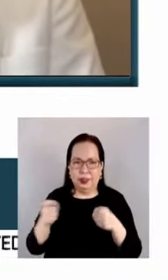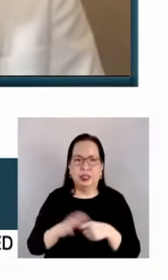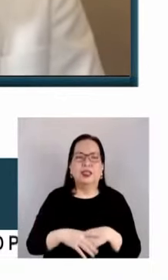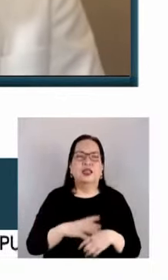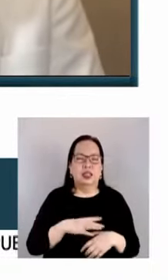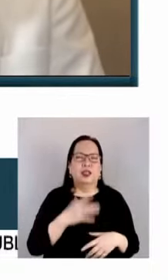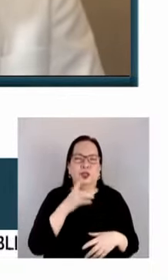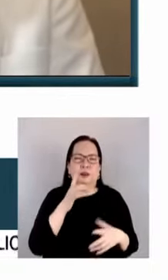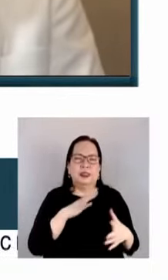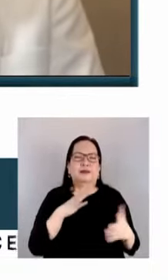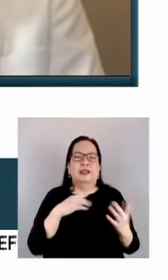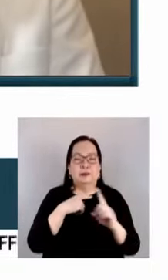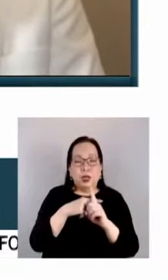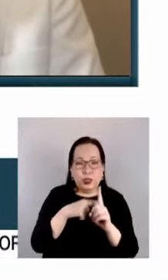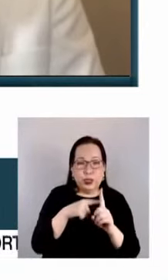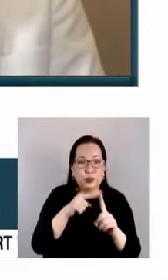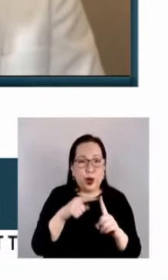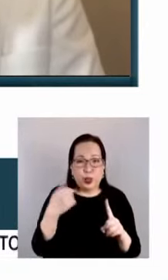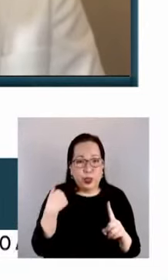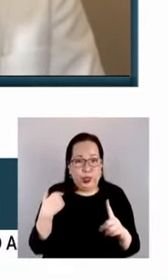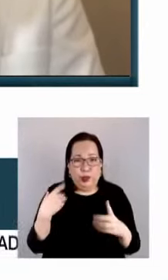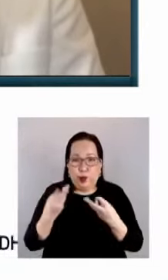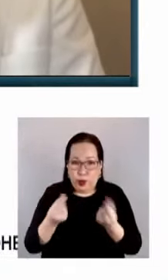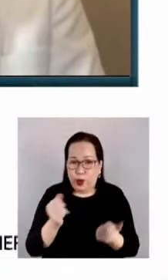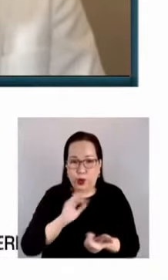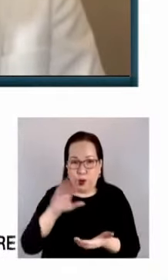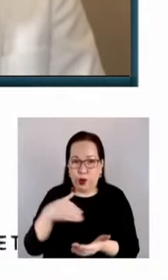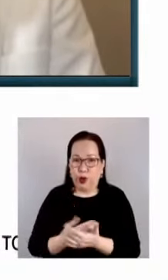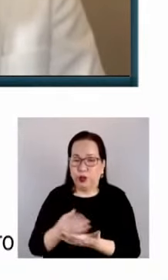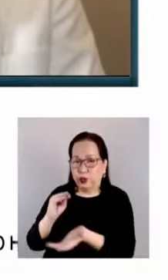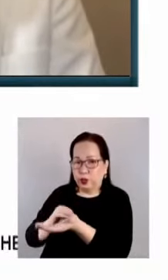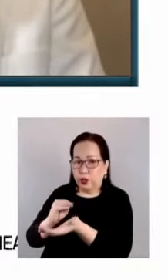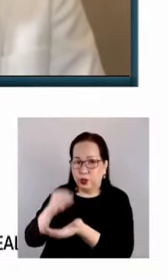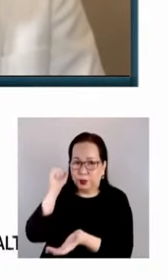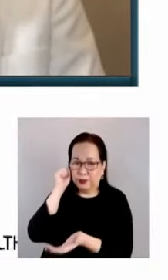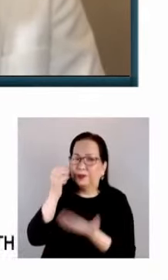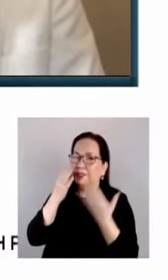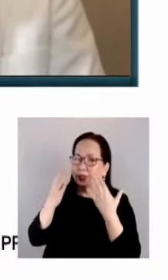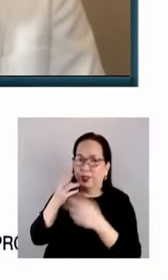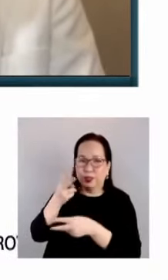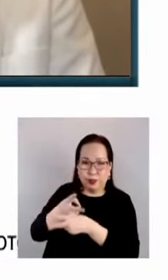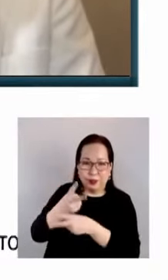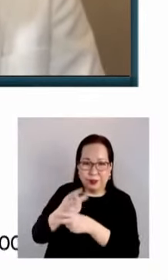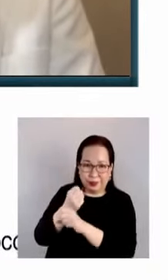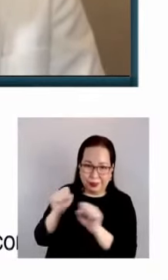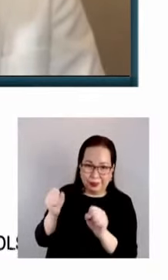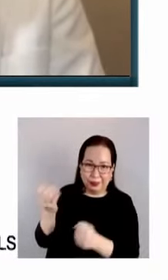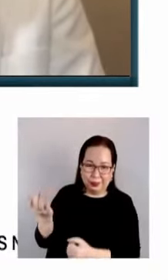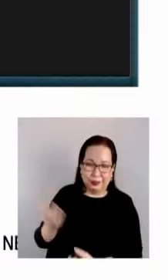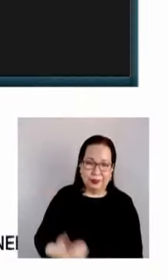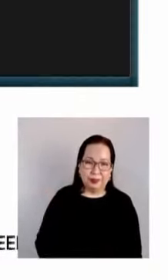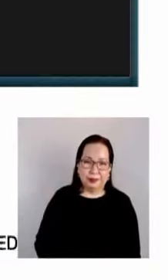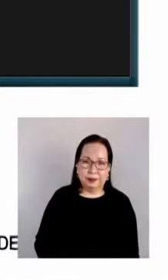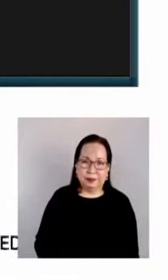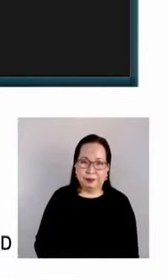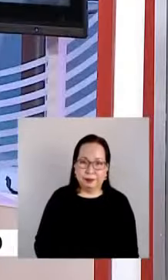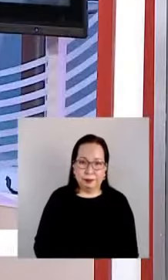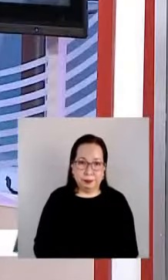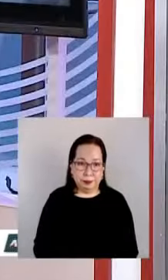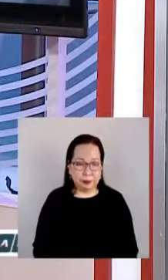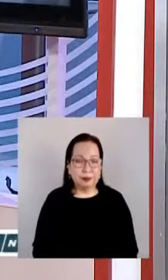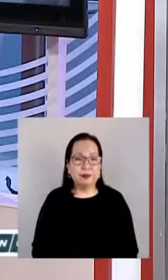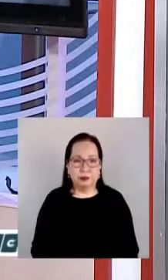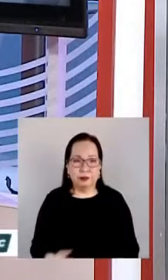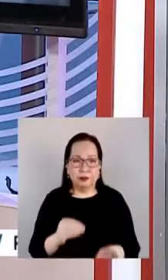yet. Dr. Ronjin Solante there joining us this afternoon. Thanks a lot. Take care. Keep safe. Thanks, Carmina. That is Dr.